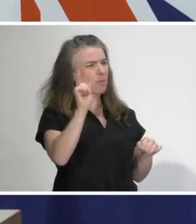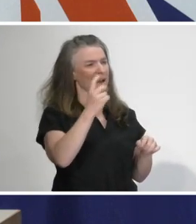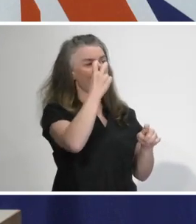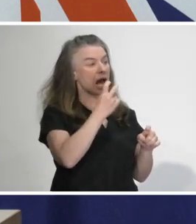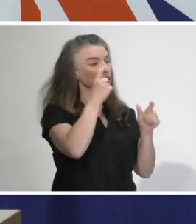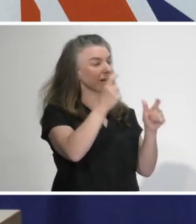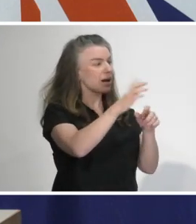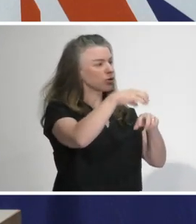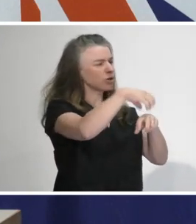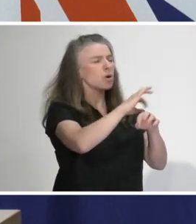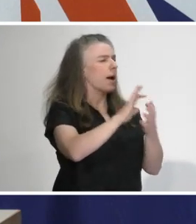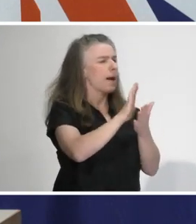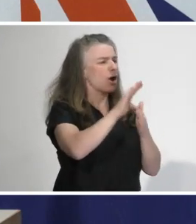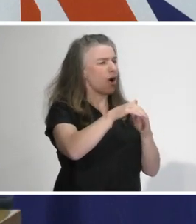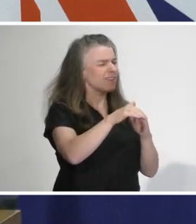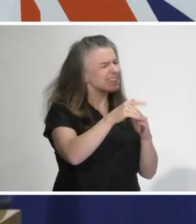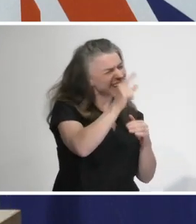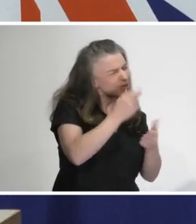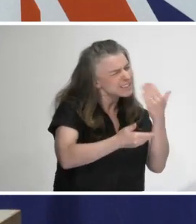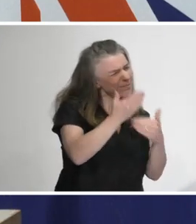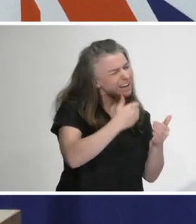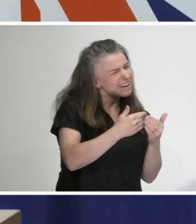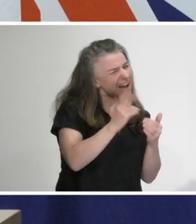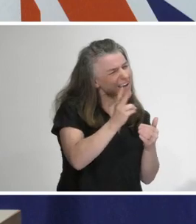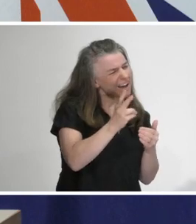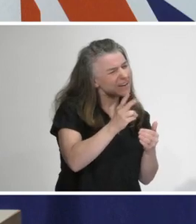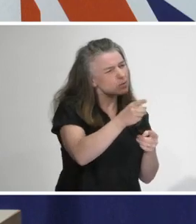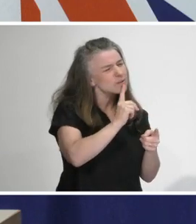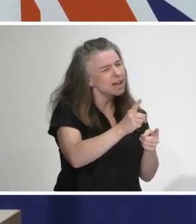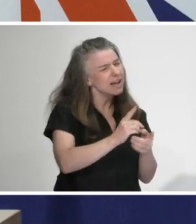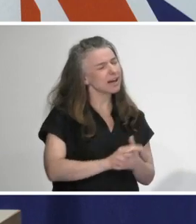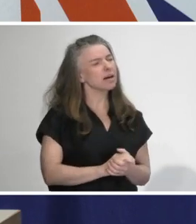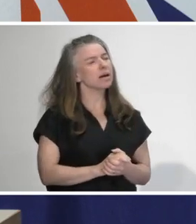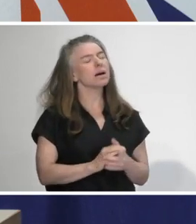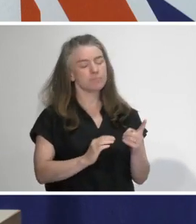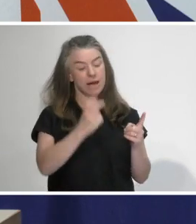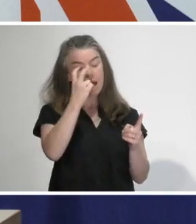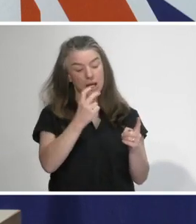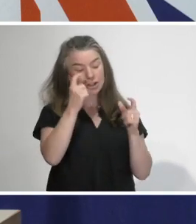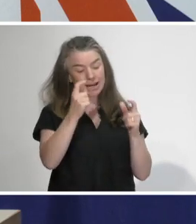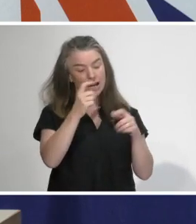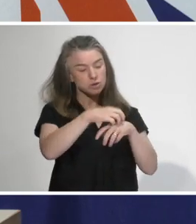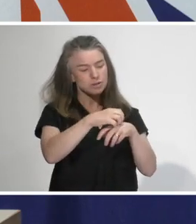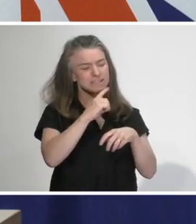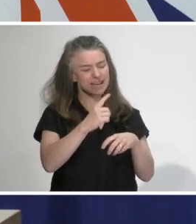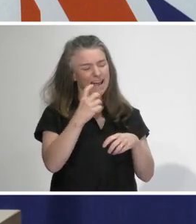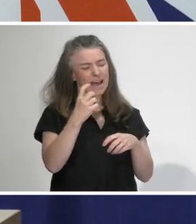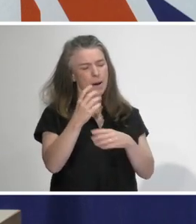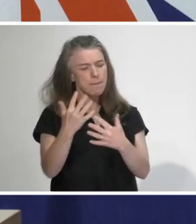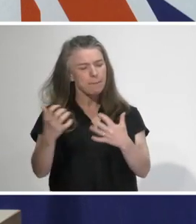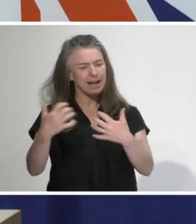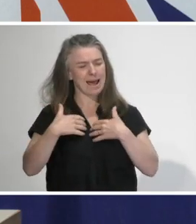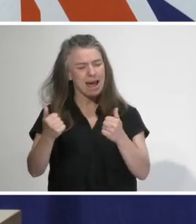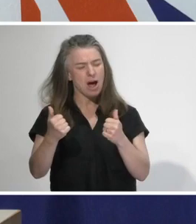Care Association. Could you just repeat the quote from the letter? So the Aged Care Association says there was criticism from public